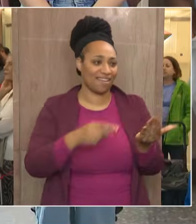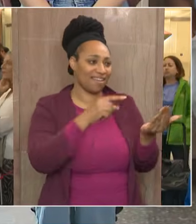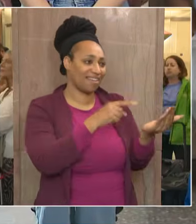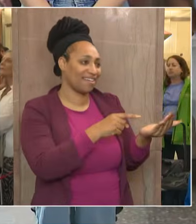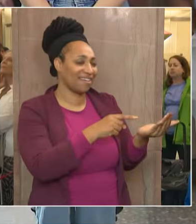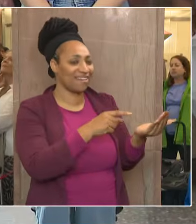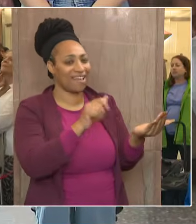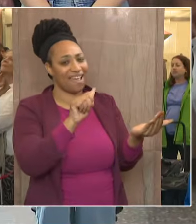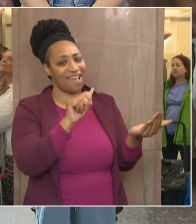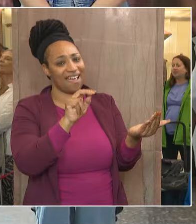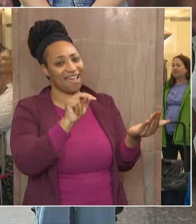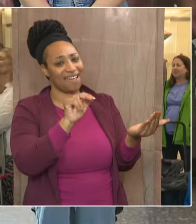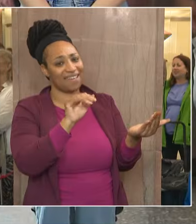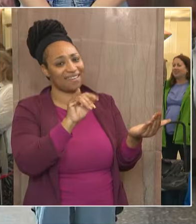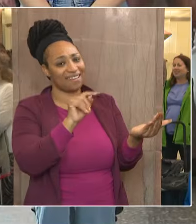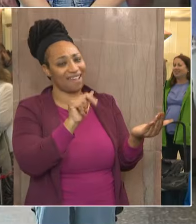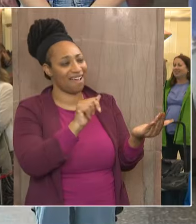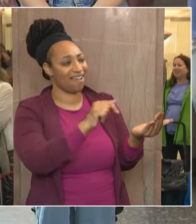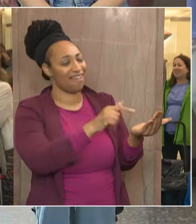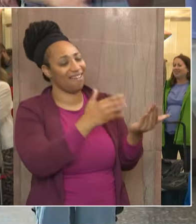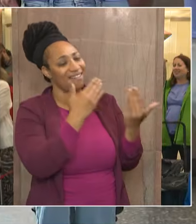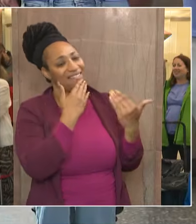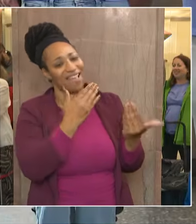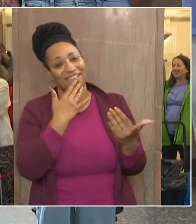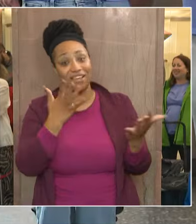again. Good morning, everyone. It's Art.